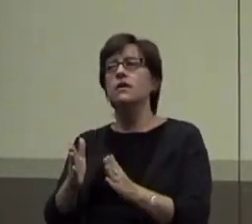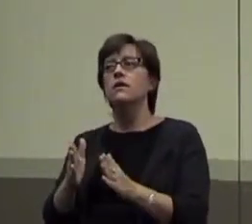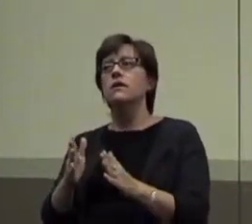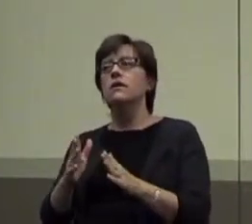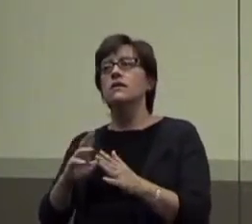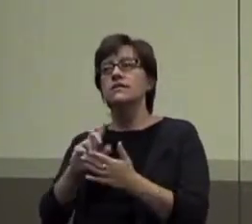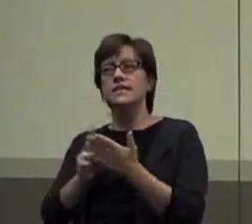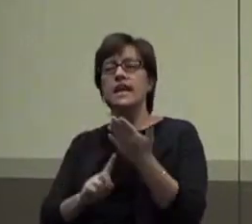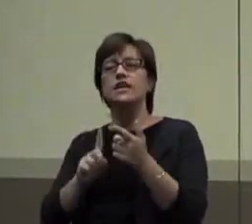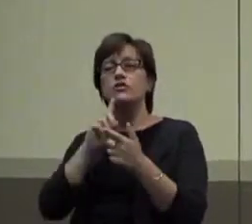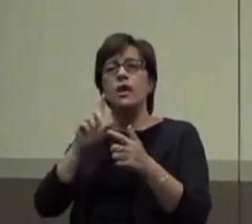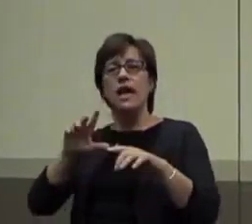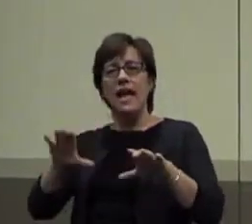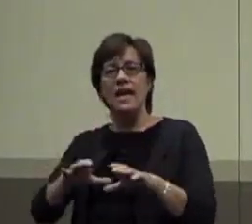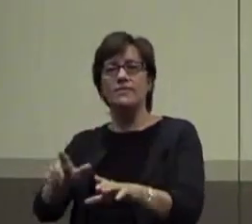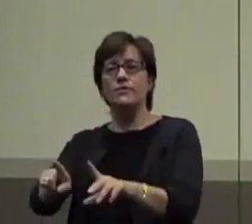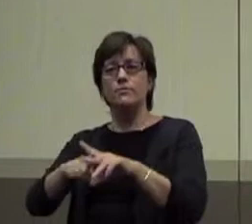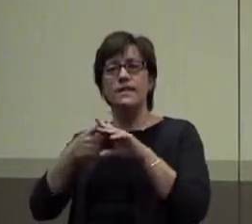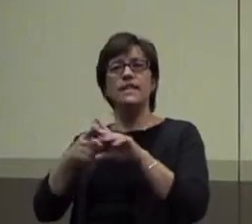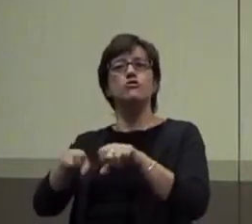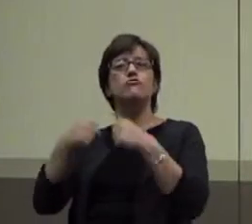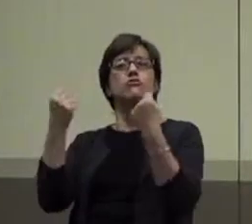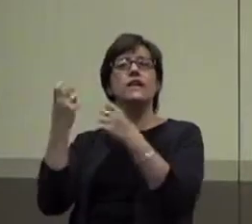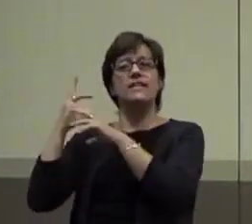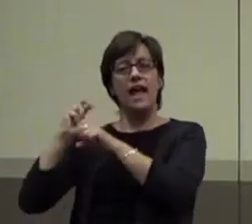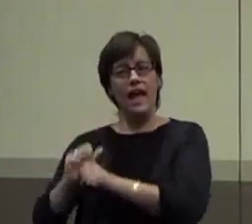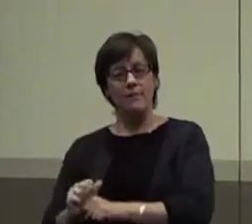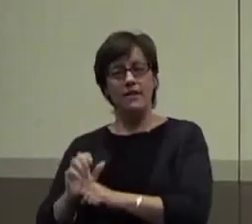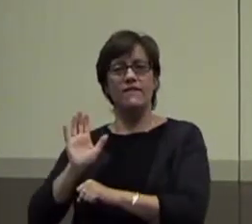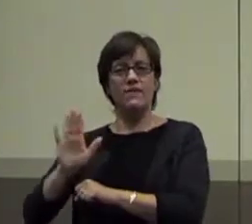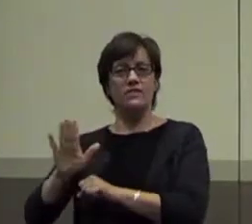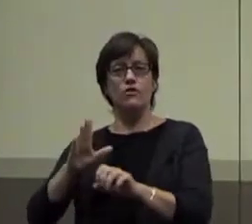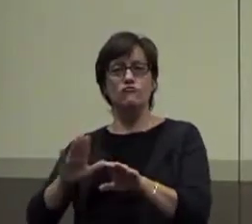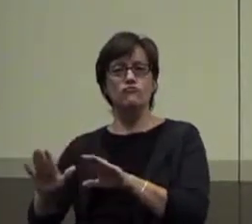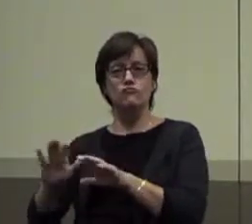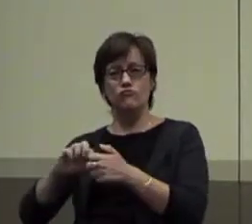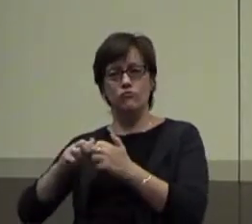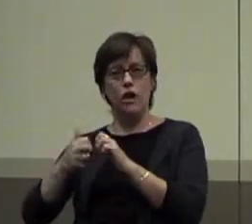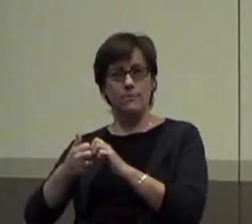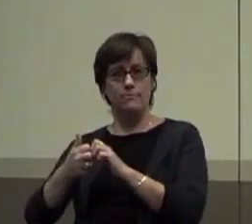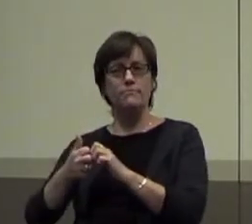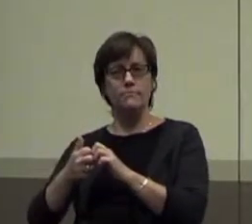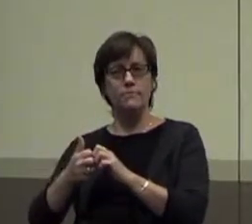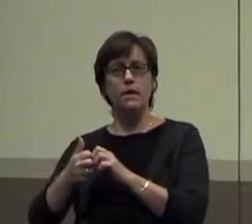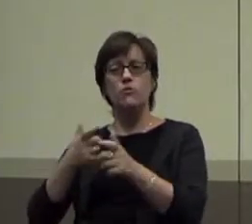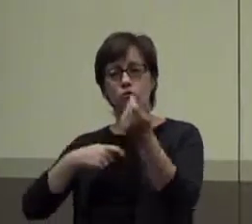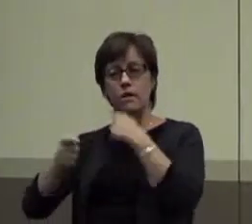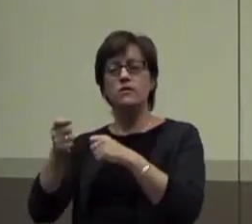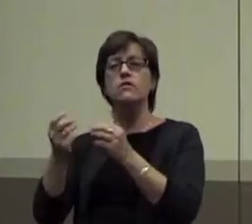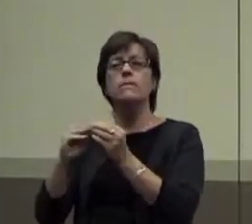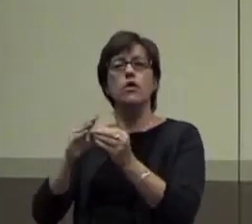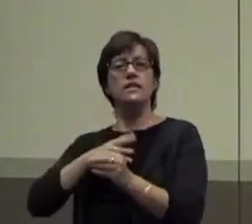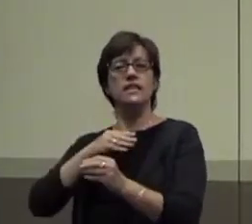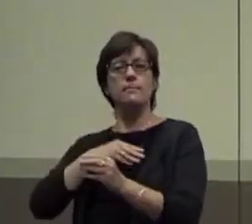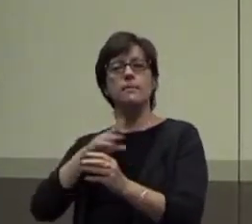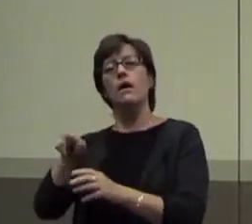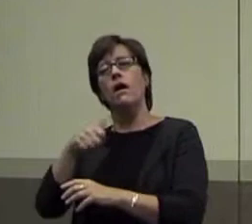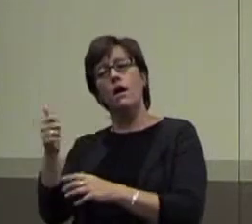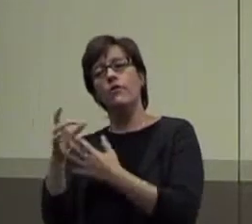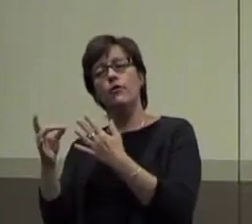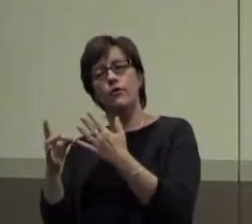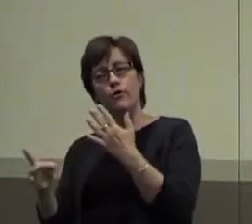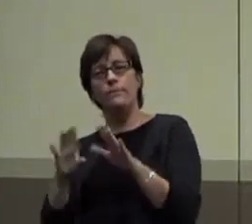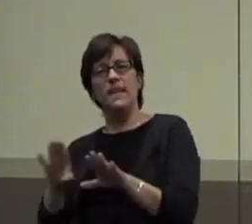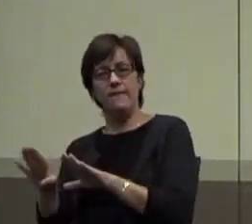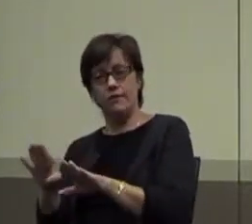breaking the student's habit of that problem behavior by replacing them with more acceptable alternative behaviors. So I want